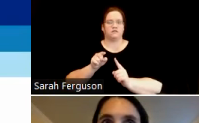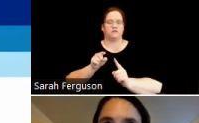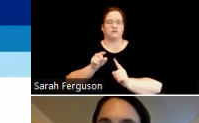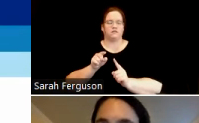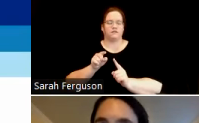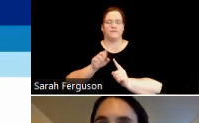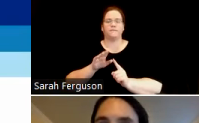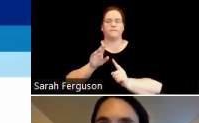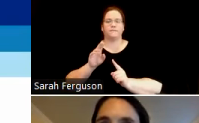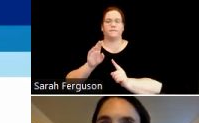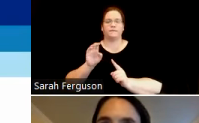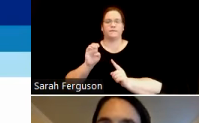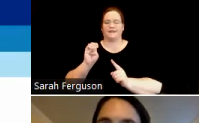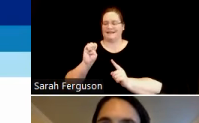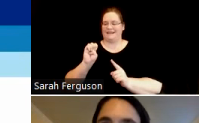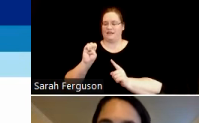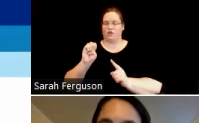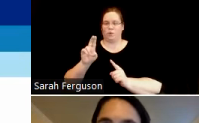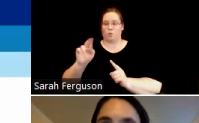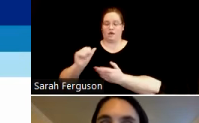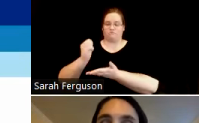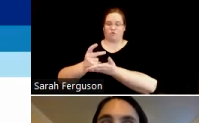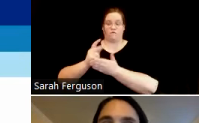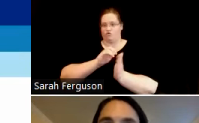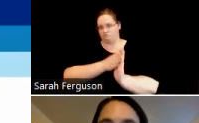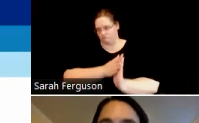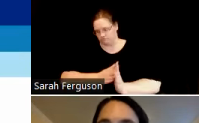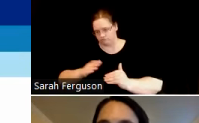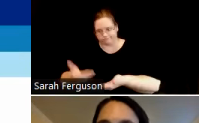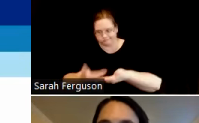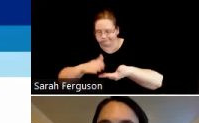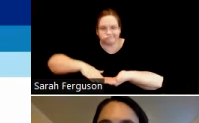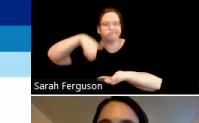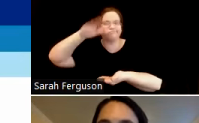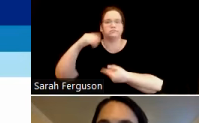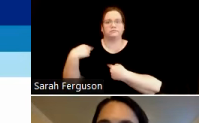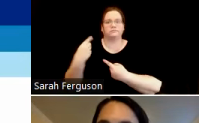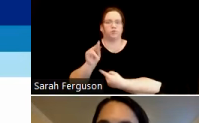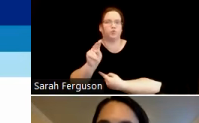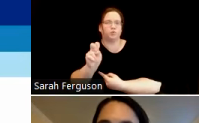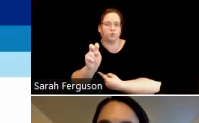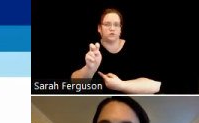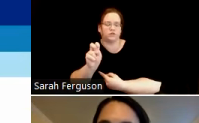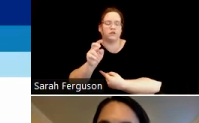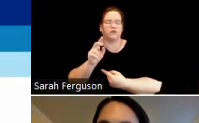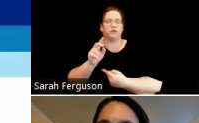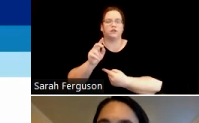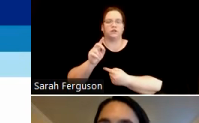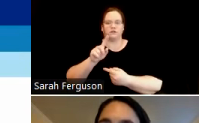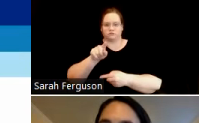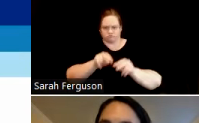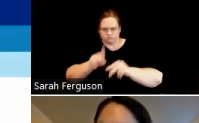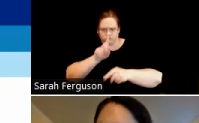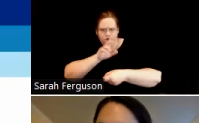The EUA was granted for all ages in June. Again, the study was looking at, did they have a similar immune response